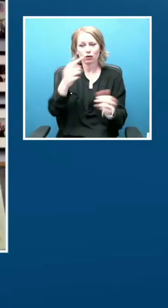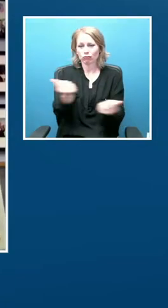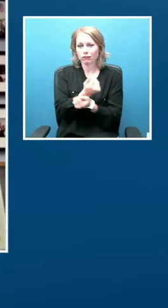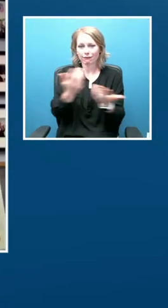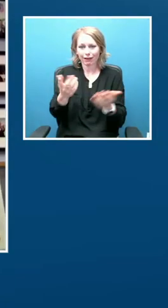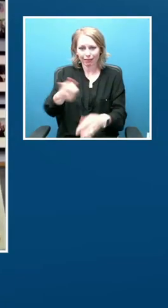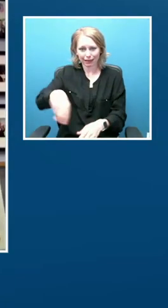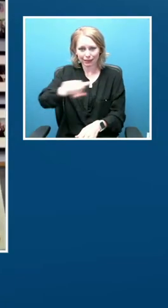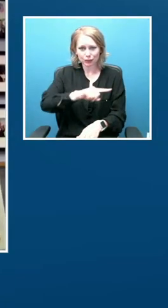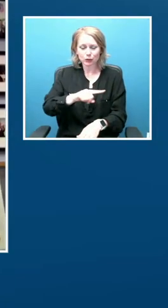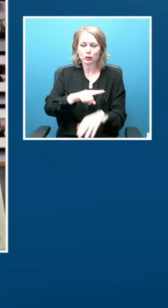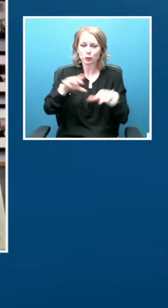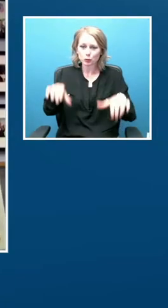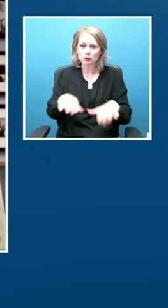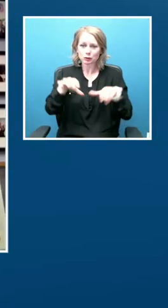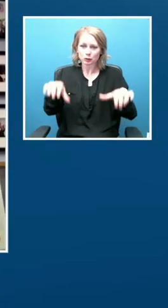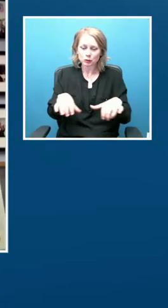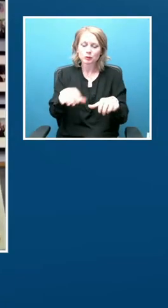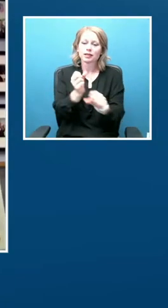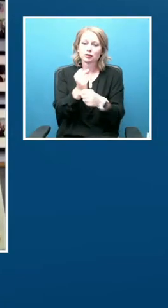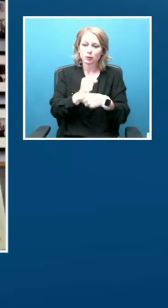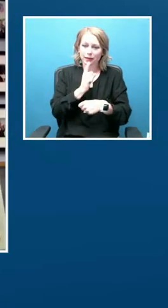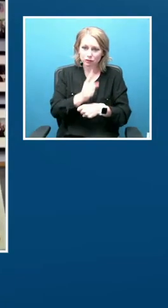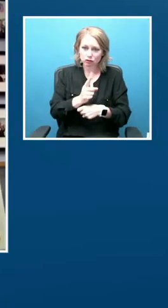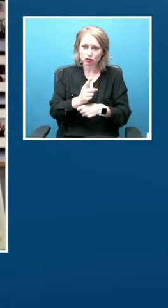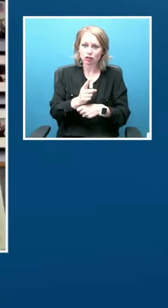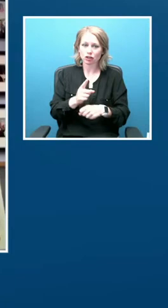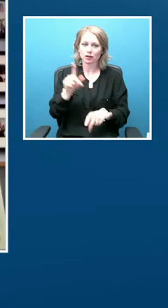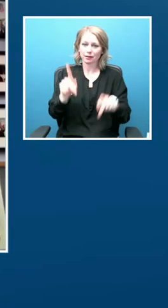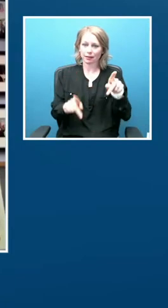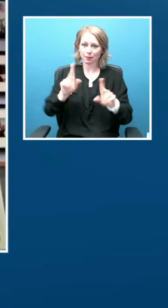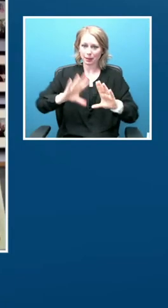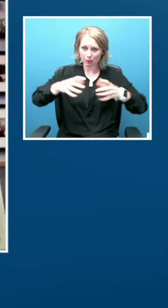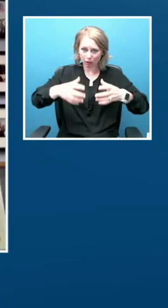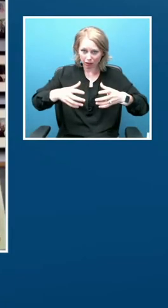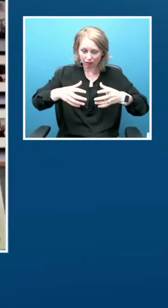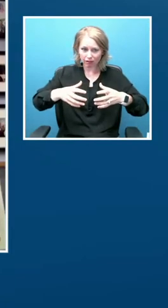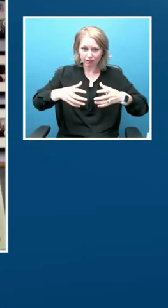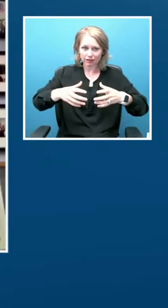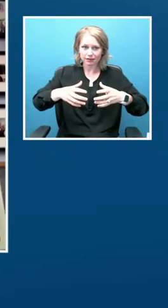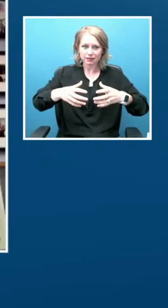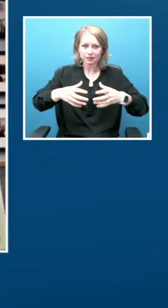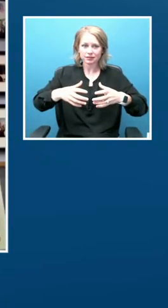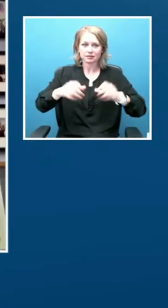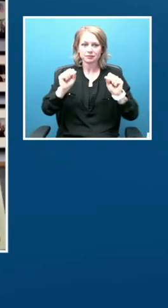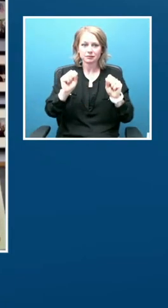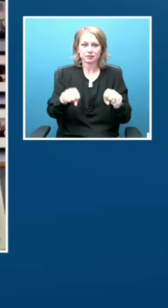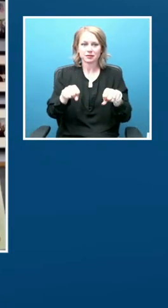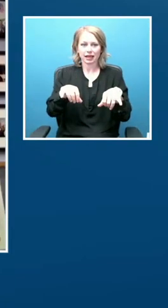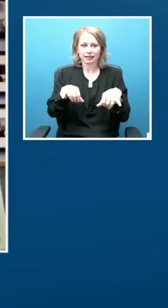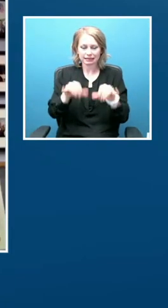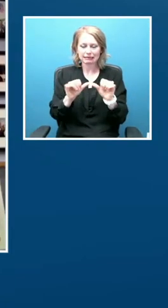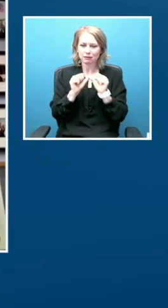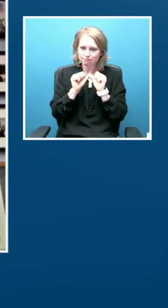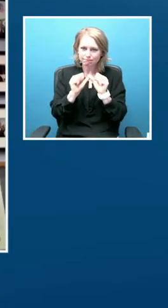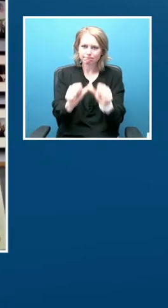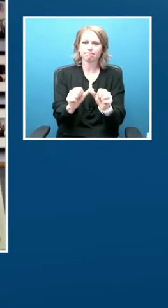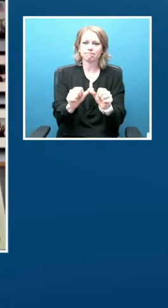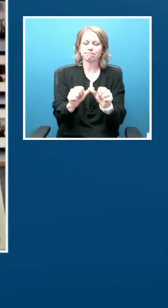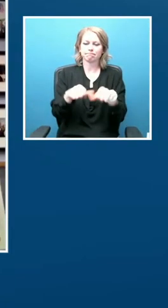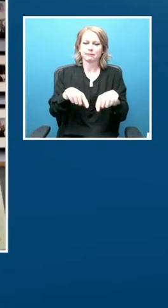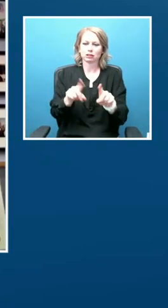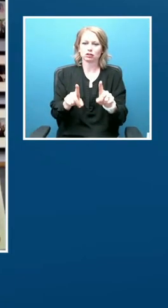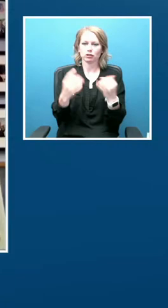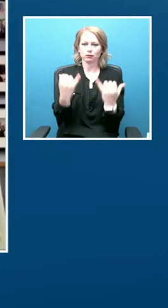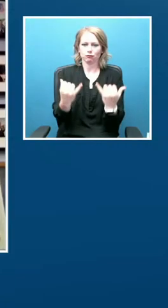sure our party continues to function during this unprecedented times. As